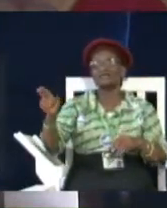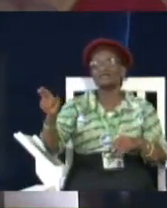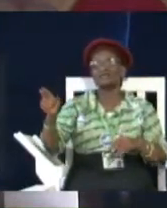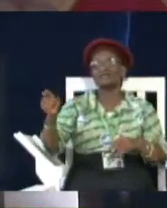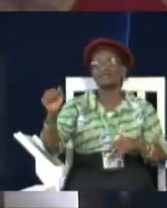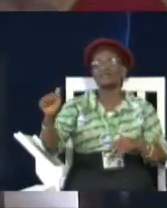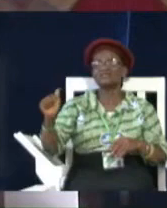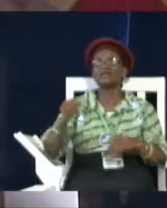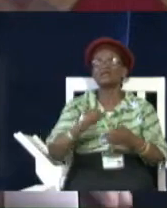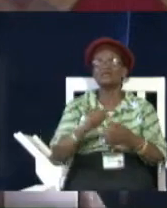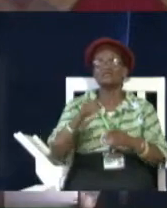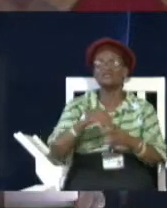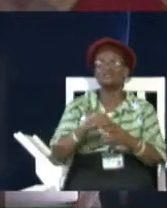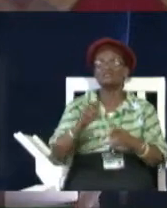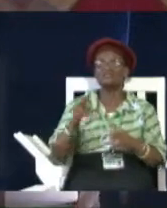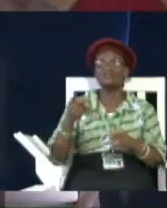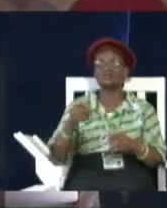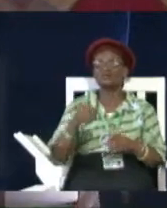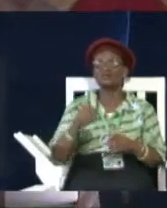In 2 Kings chapter 2,